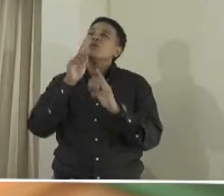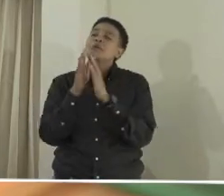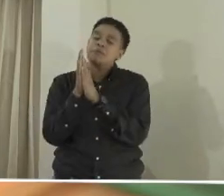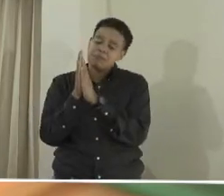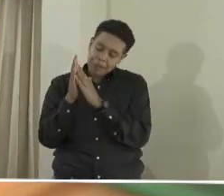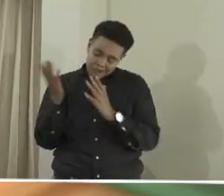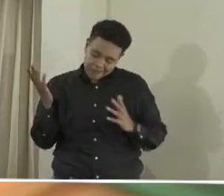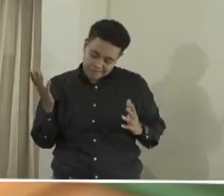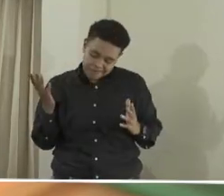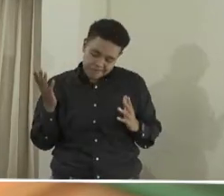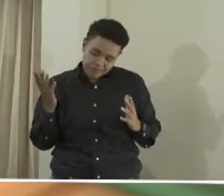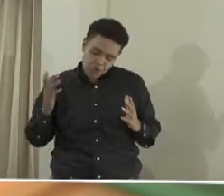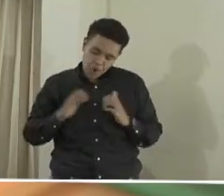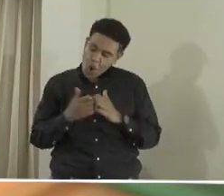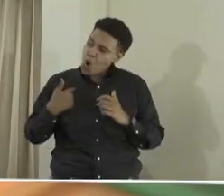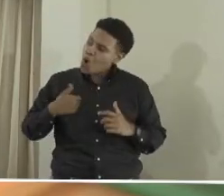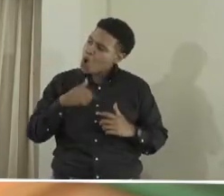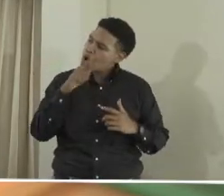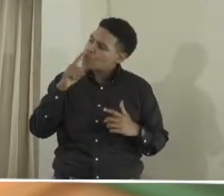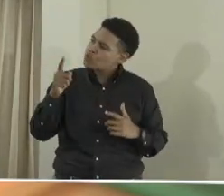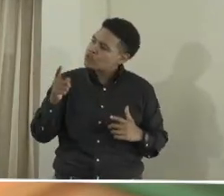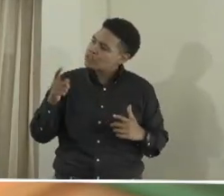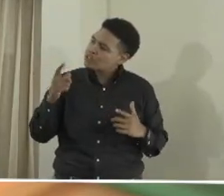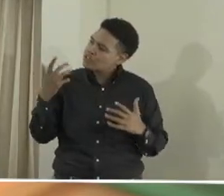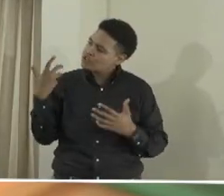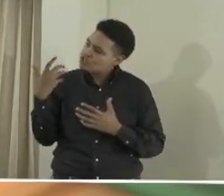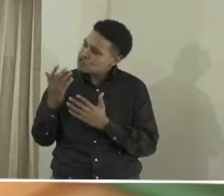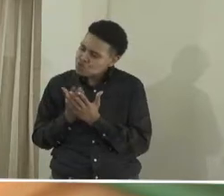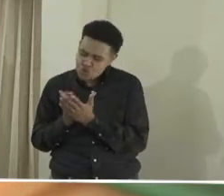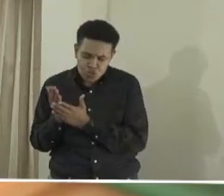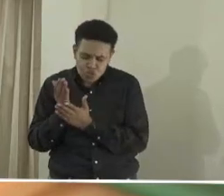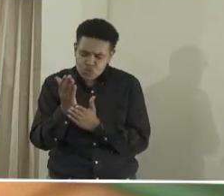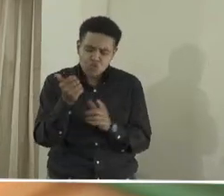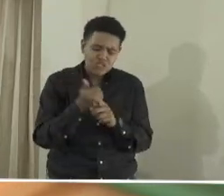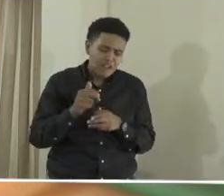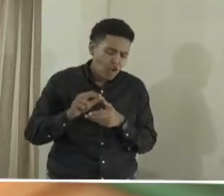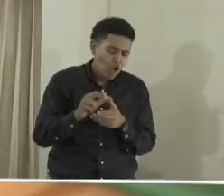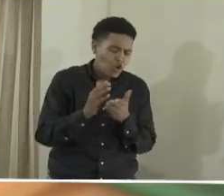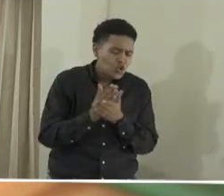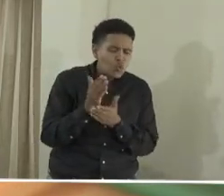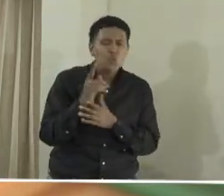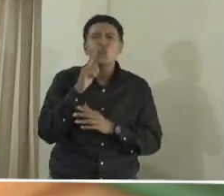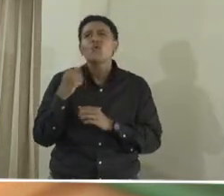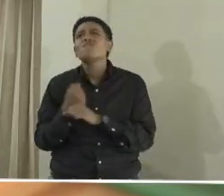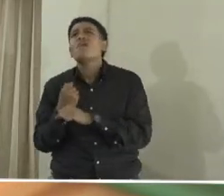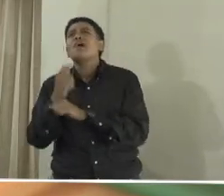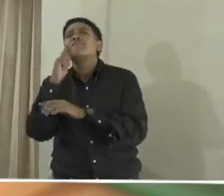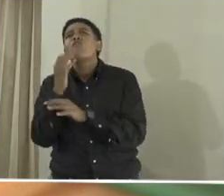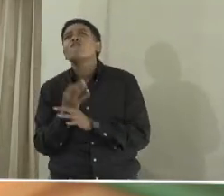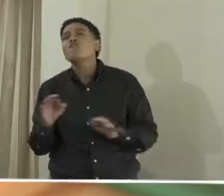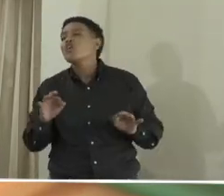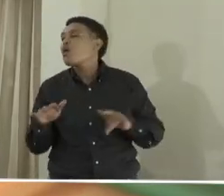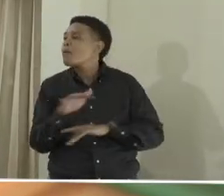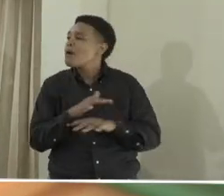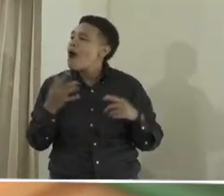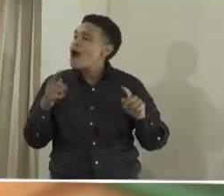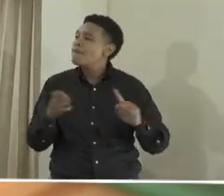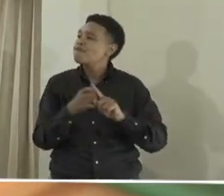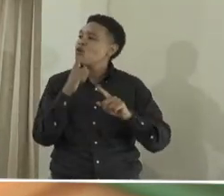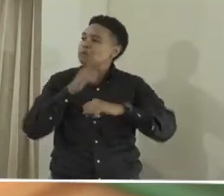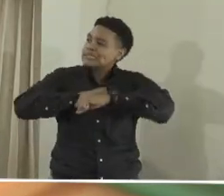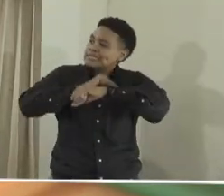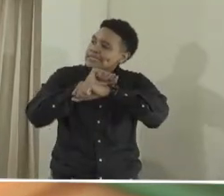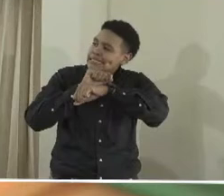people. How we have been strong over time, God, traversing the hurricanes, fighting for freedom from slavery